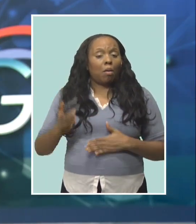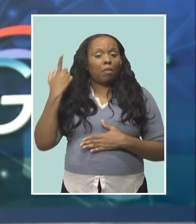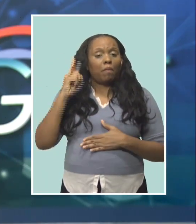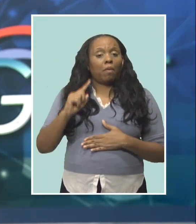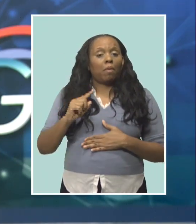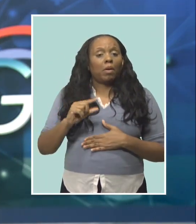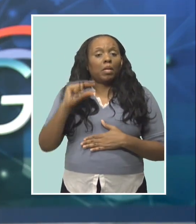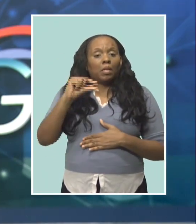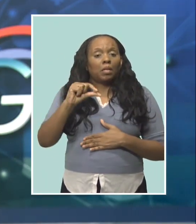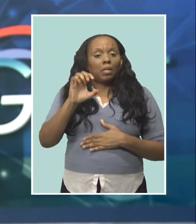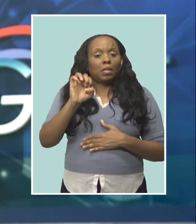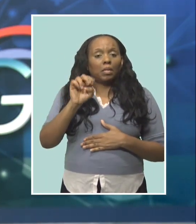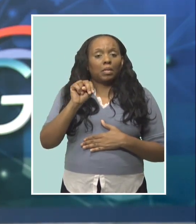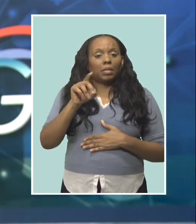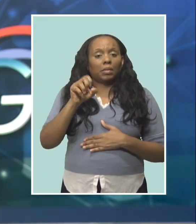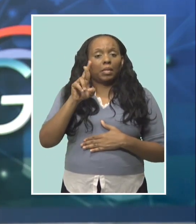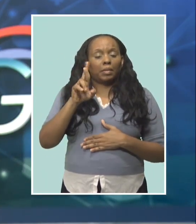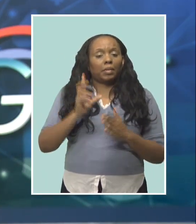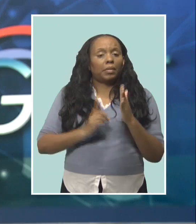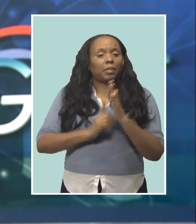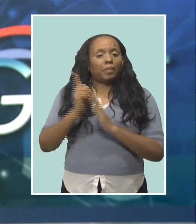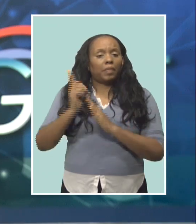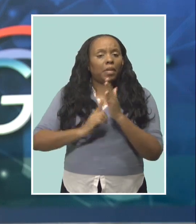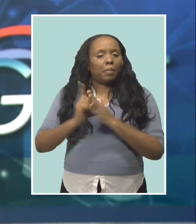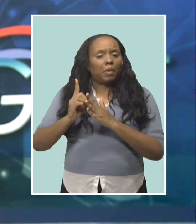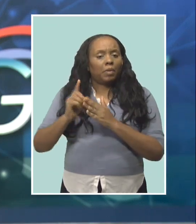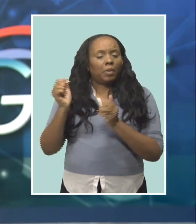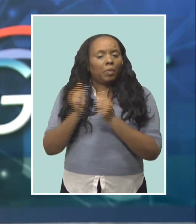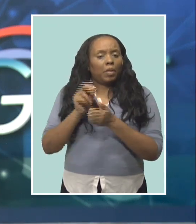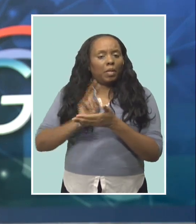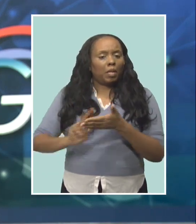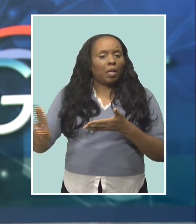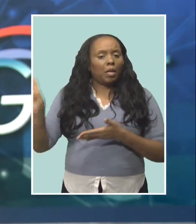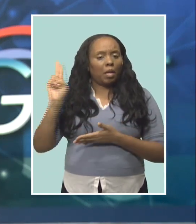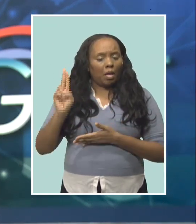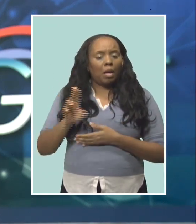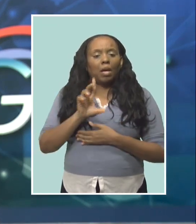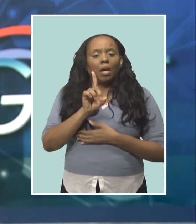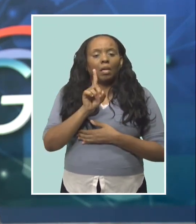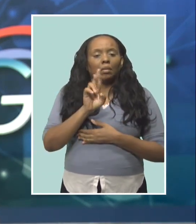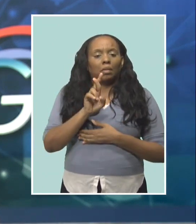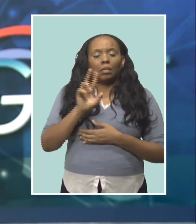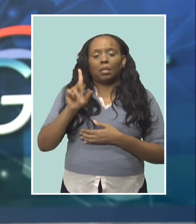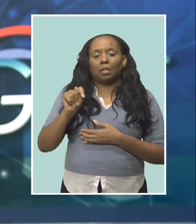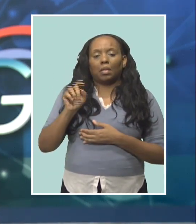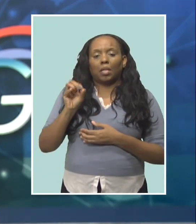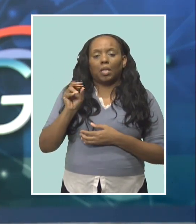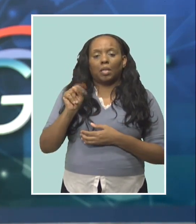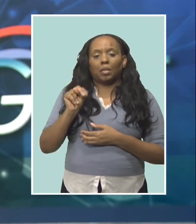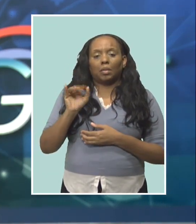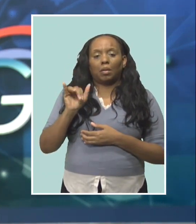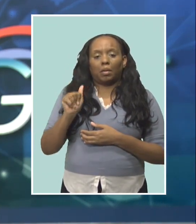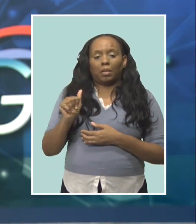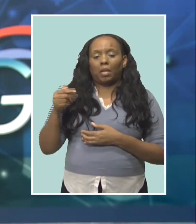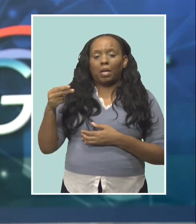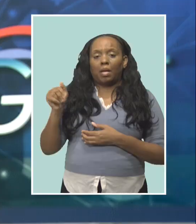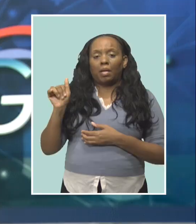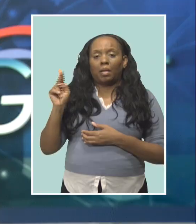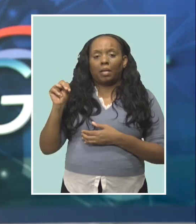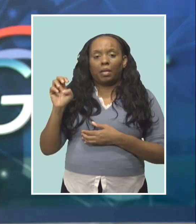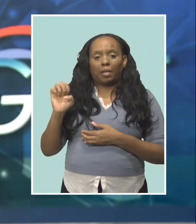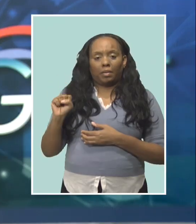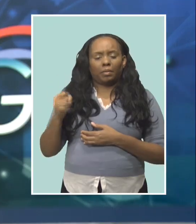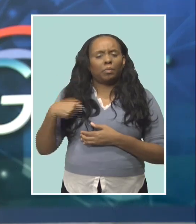Development Studies in the Nita Barrow Unit of the University of the West Indies at Cave Hill, Dr. Tanya Haynes, Barbados is